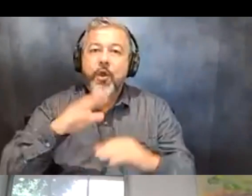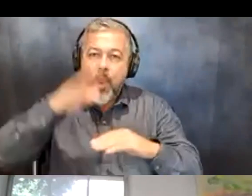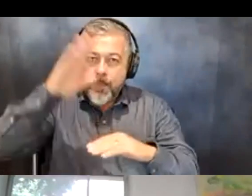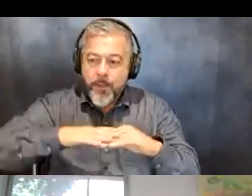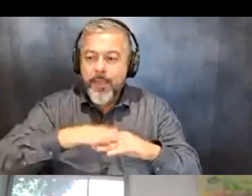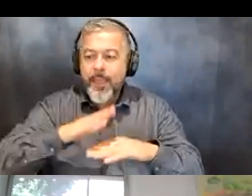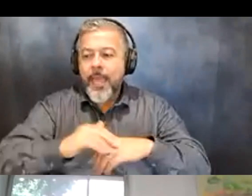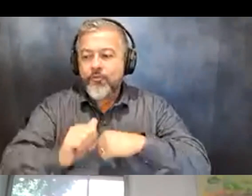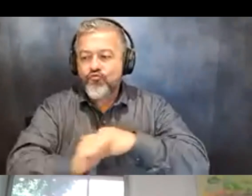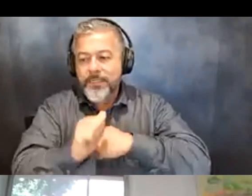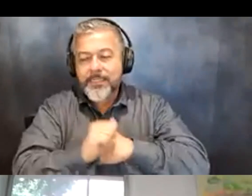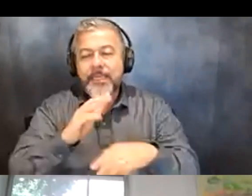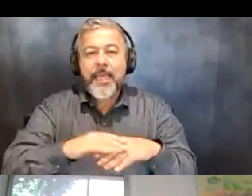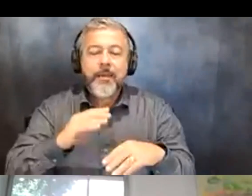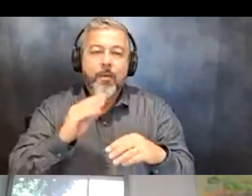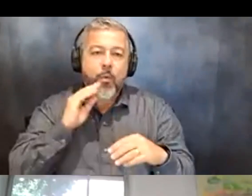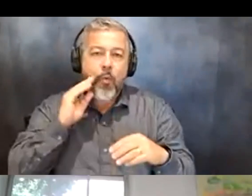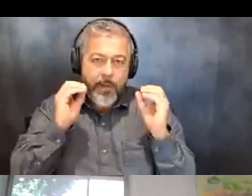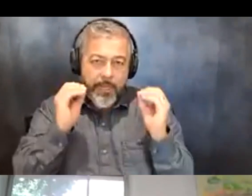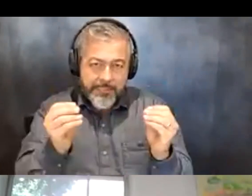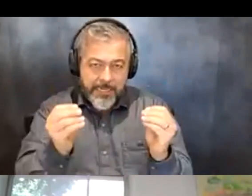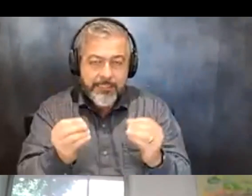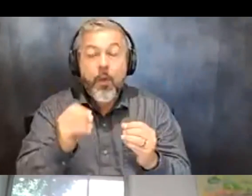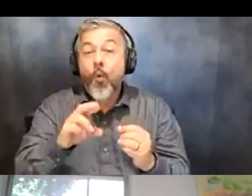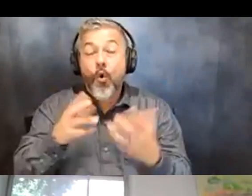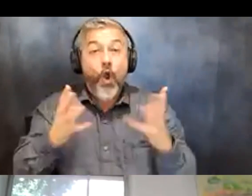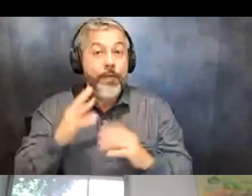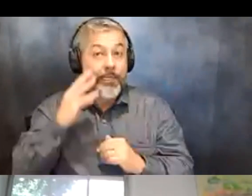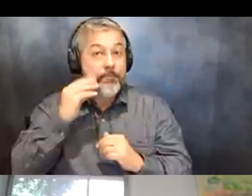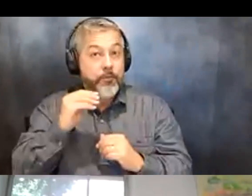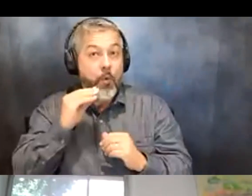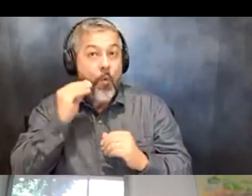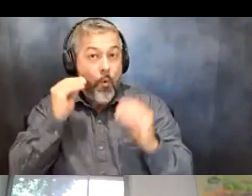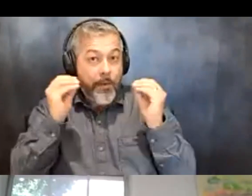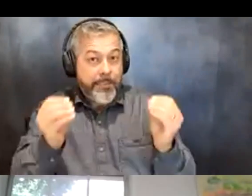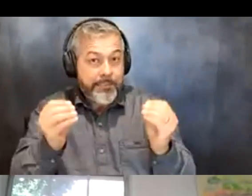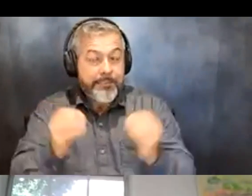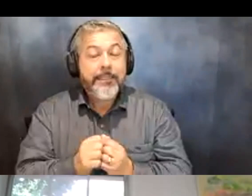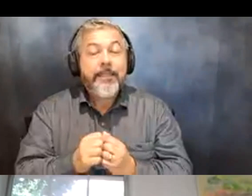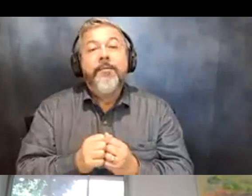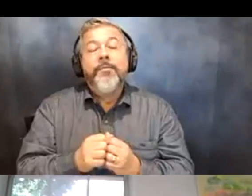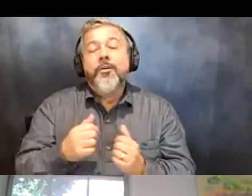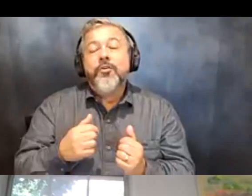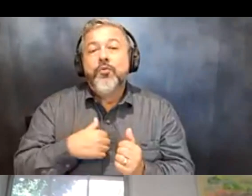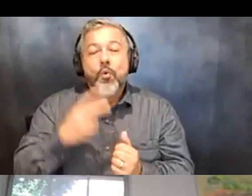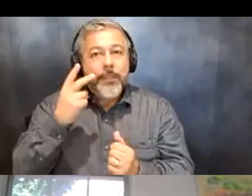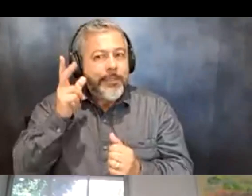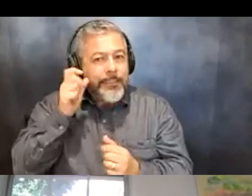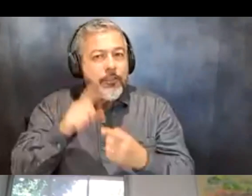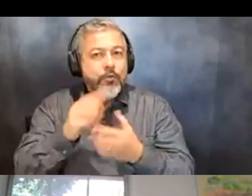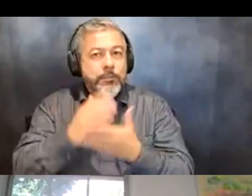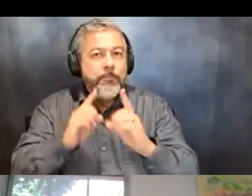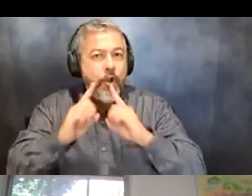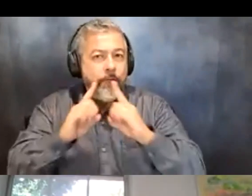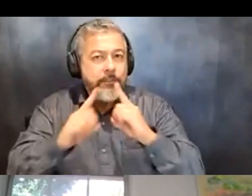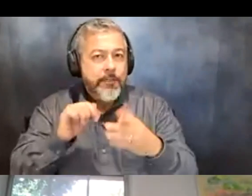risk of homelessness or experiencing homelessness. And so I think, you know, listening to some of the conversation that was happening